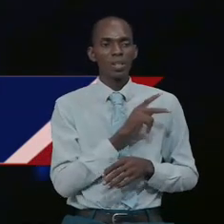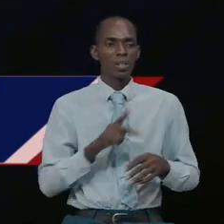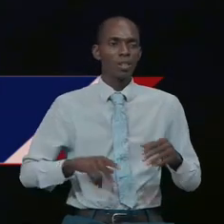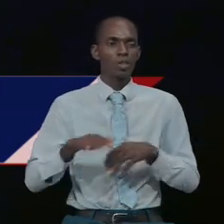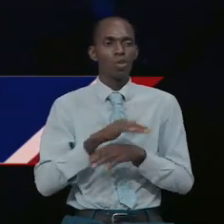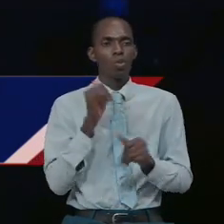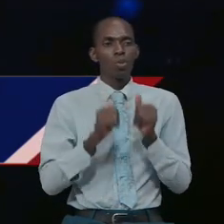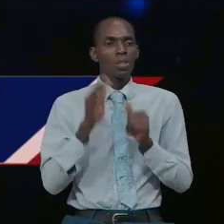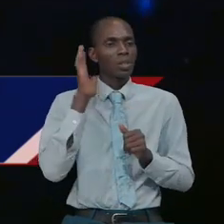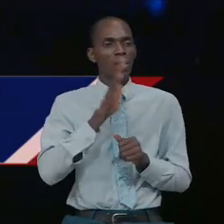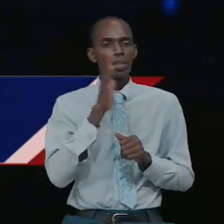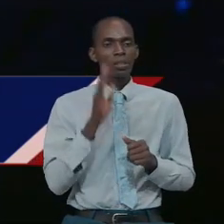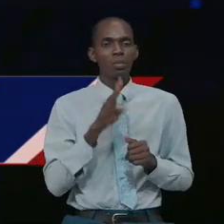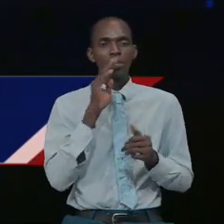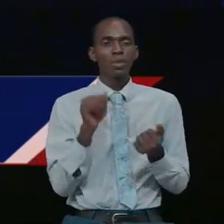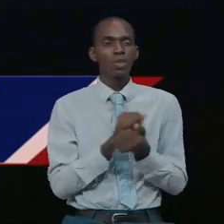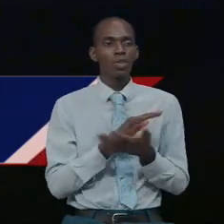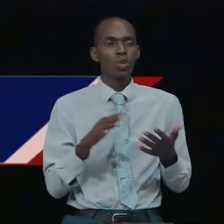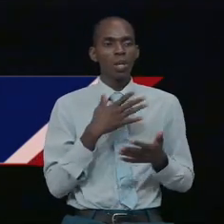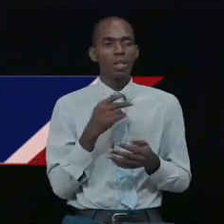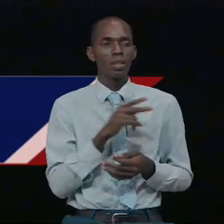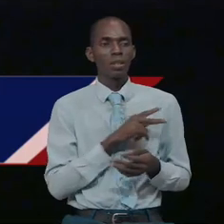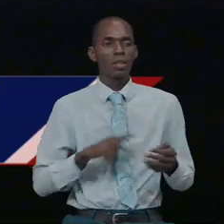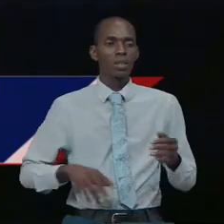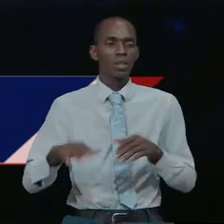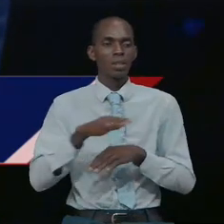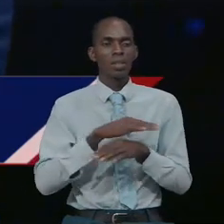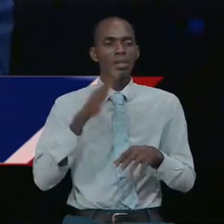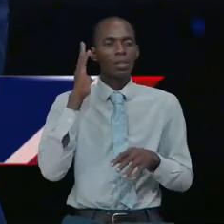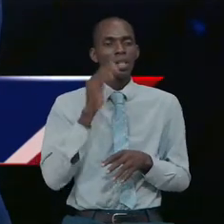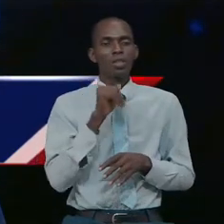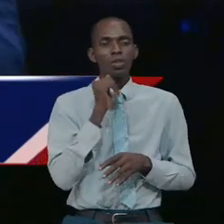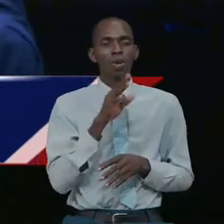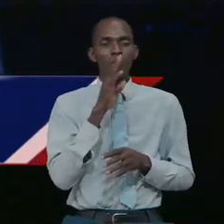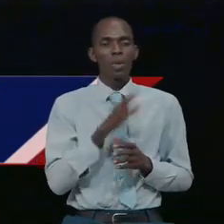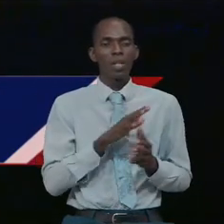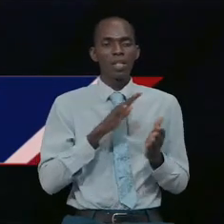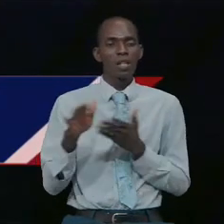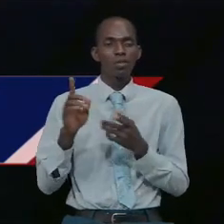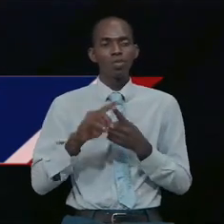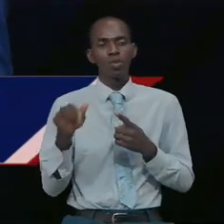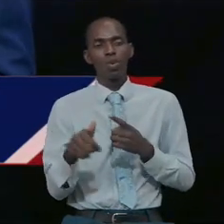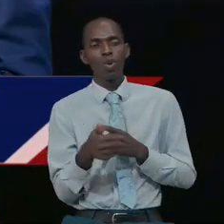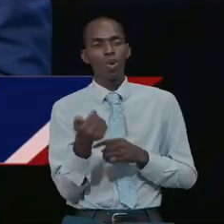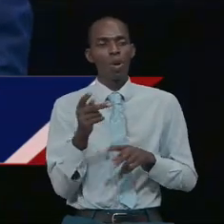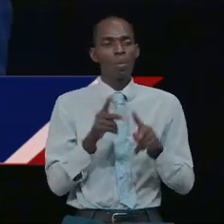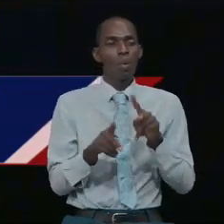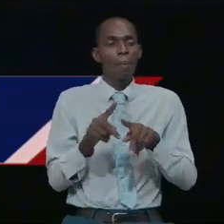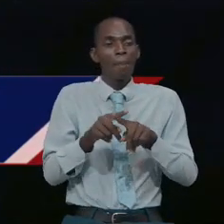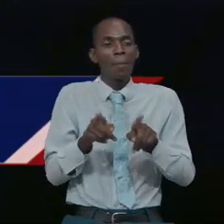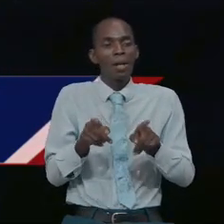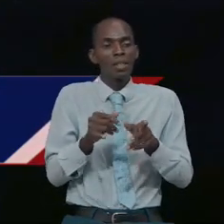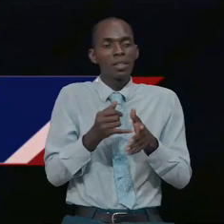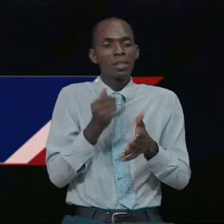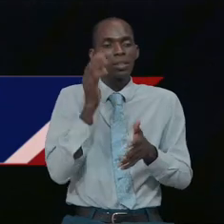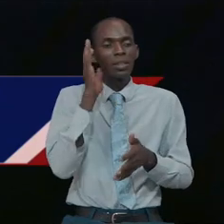destroyed, and the kingdom shall not be let to other people, but it shall